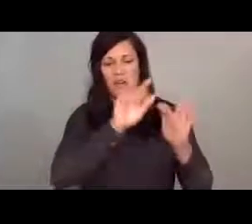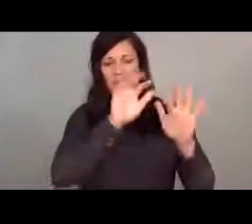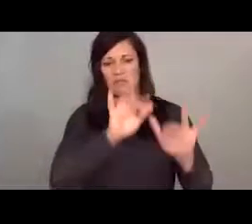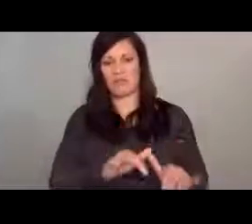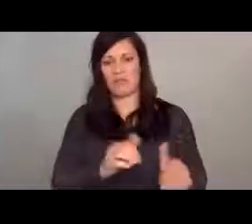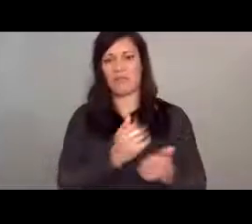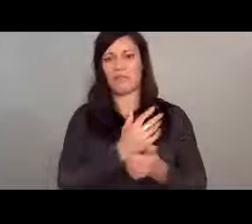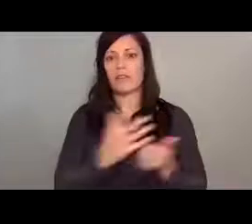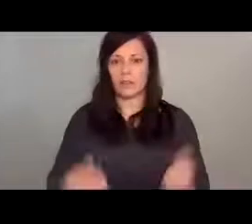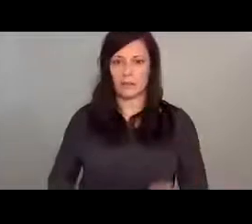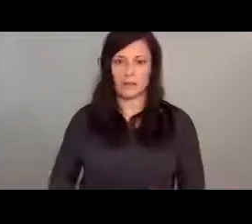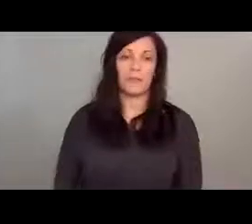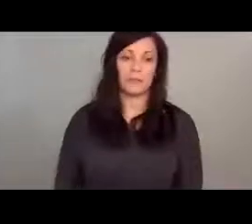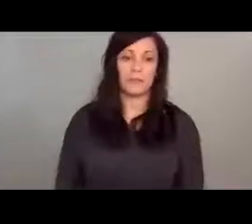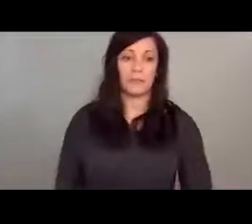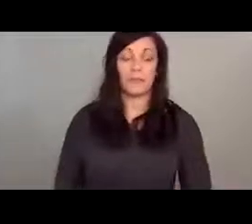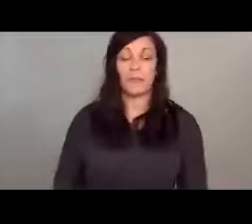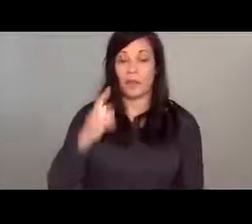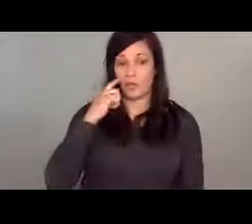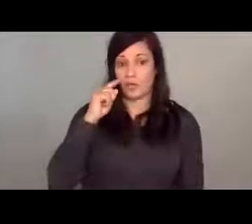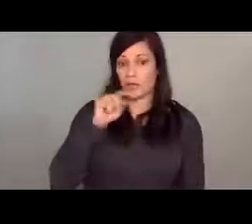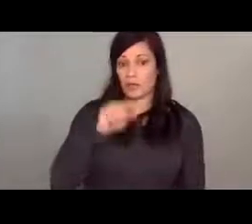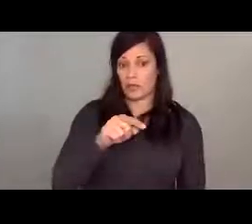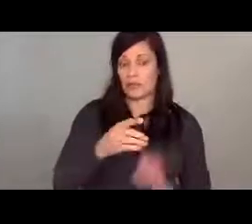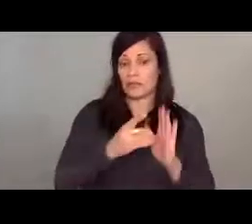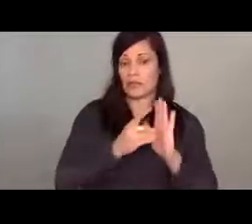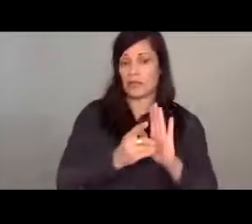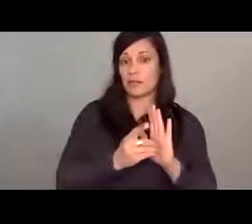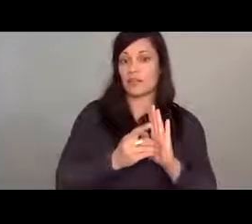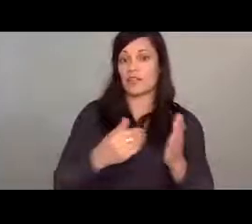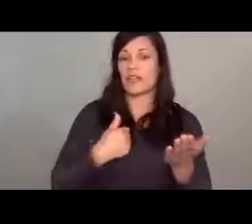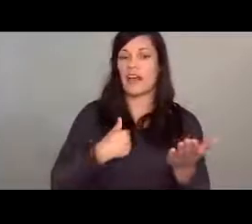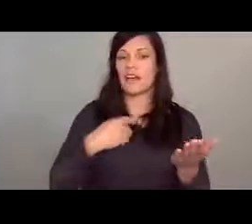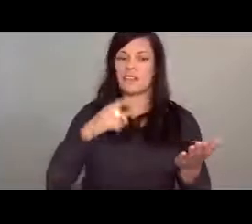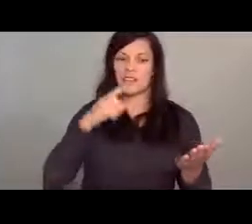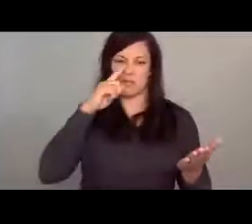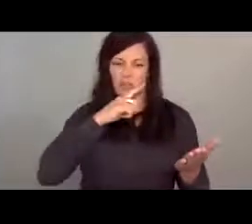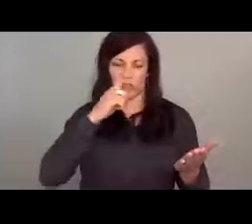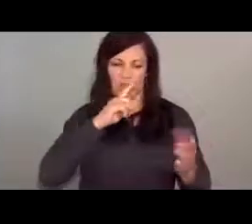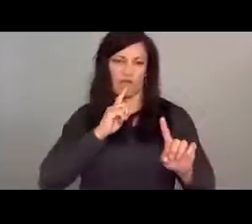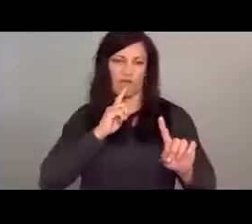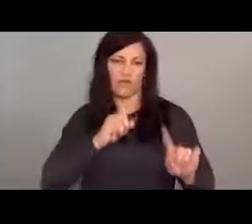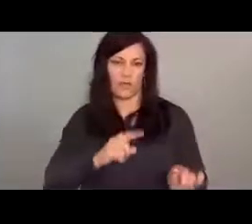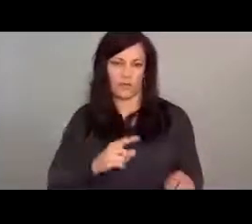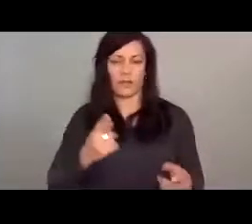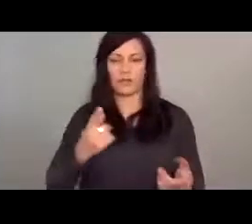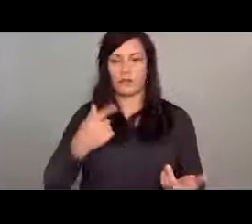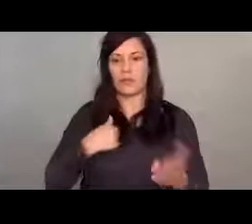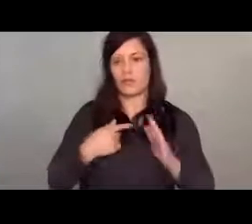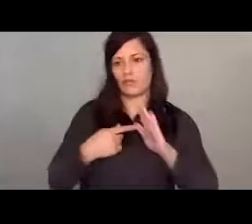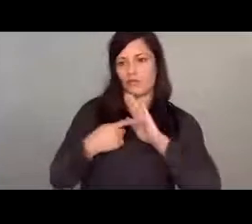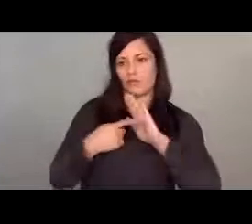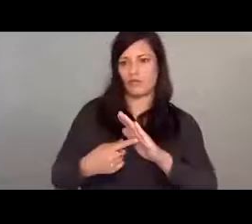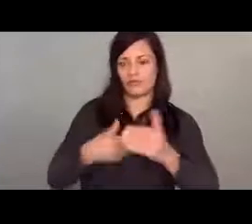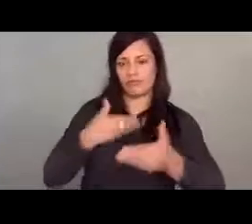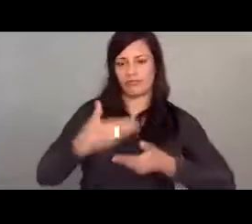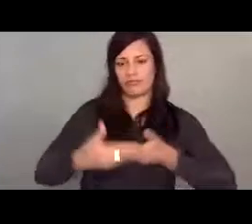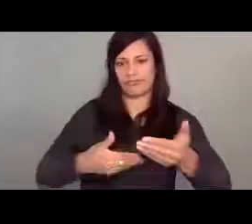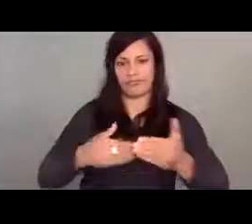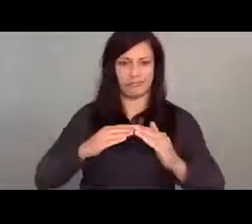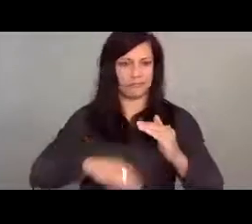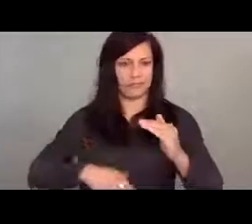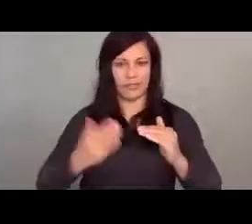this demonstration, I have mock responses already ready so that we can walk through this in about maybe